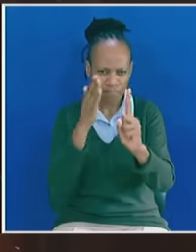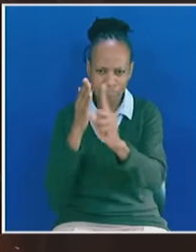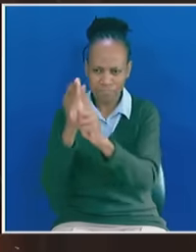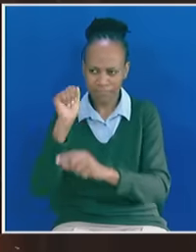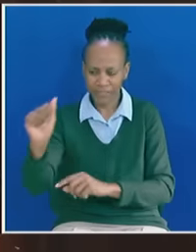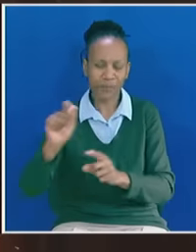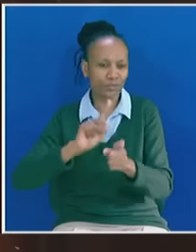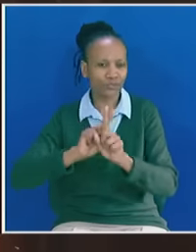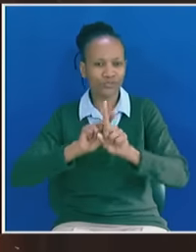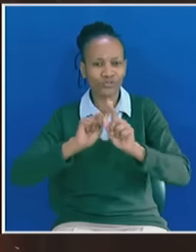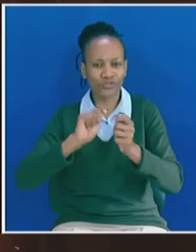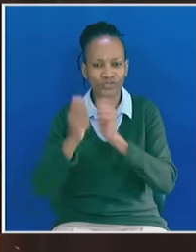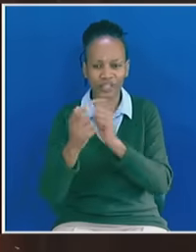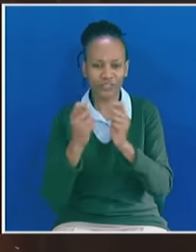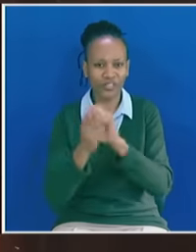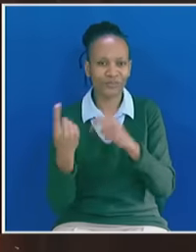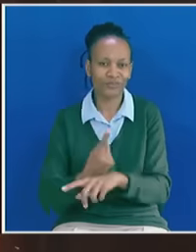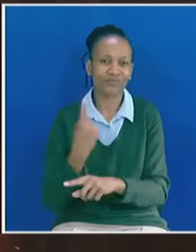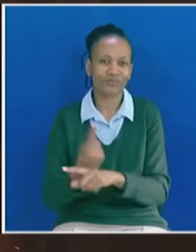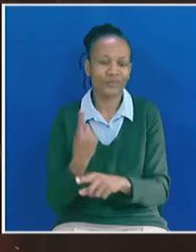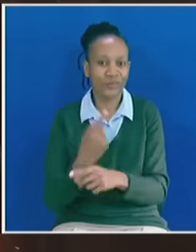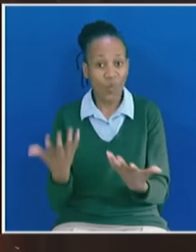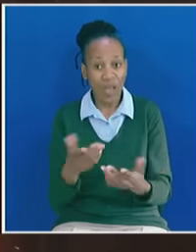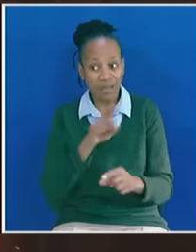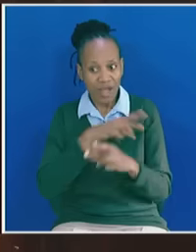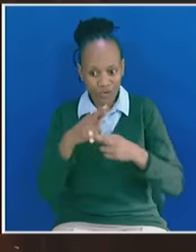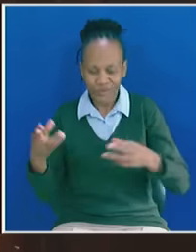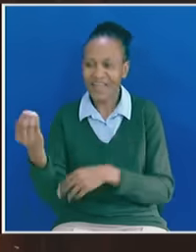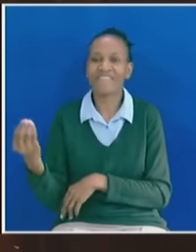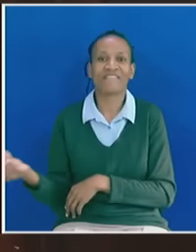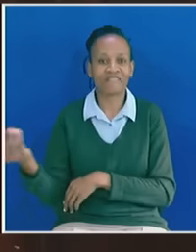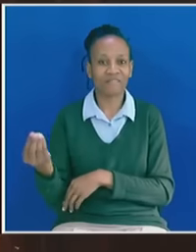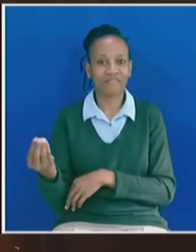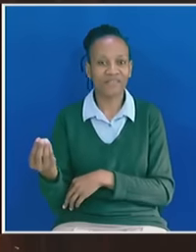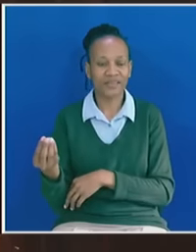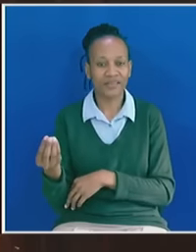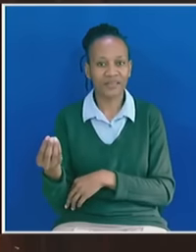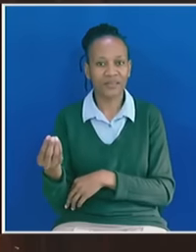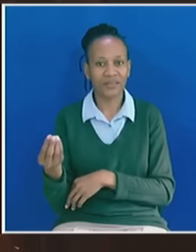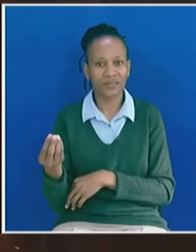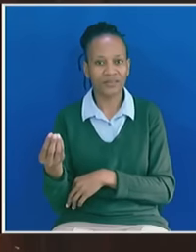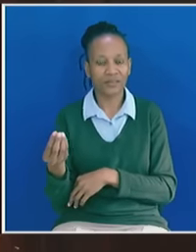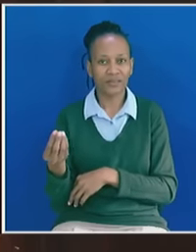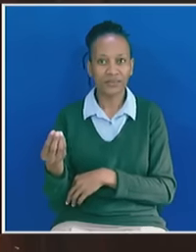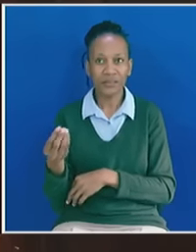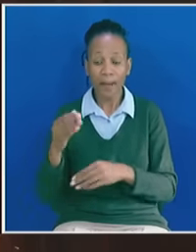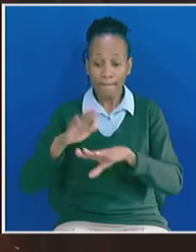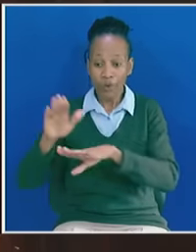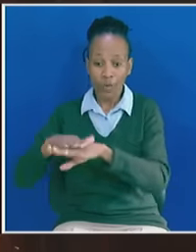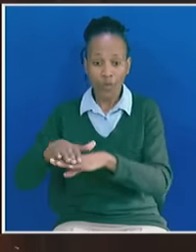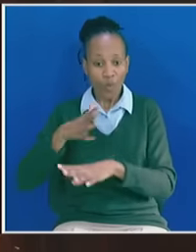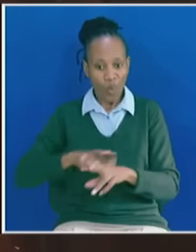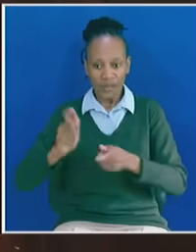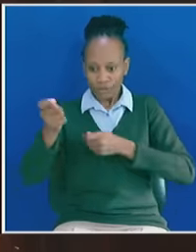the use of new and sophisticated recruitment tactics and funding methods, as well as attempts of gaining and